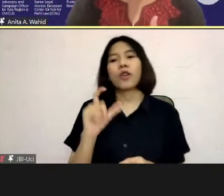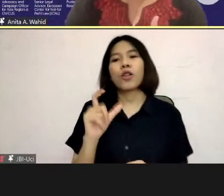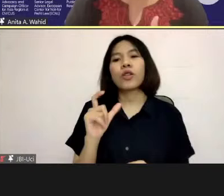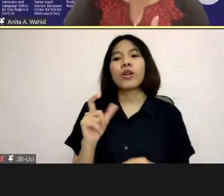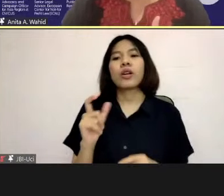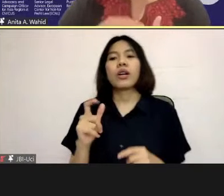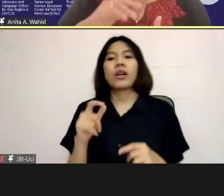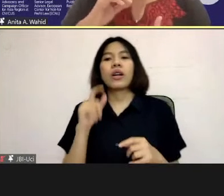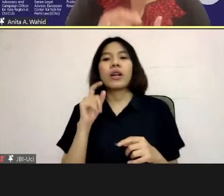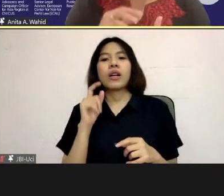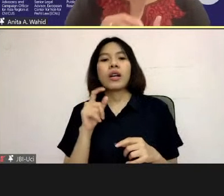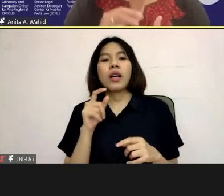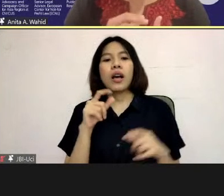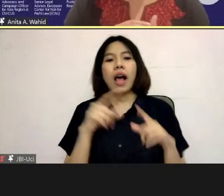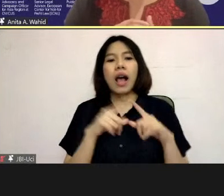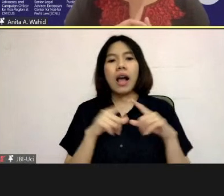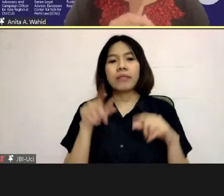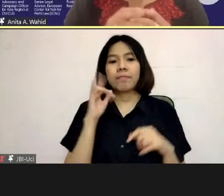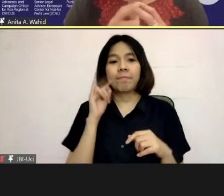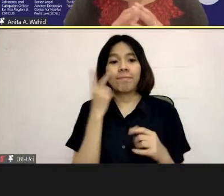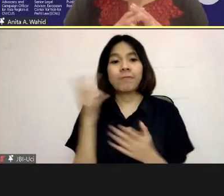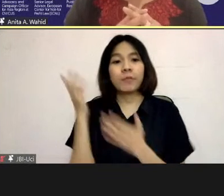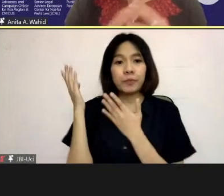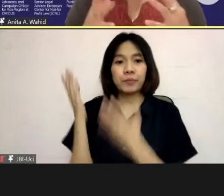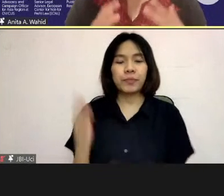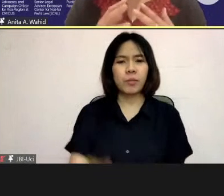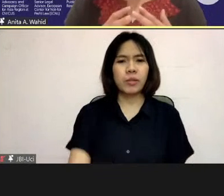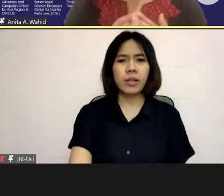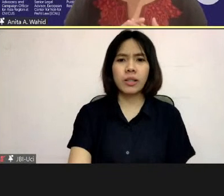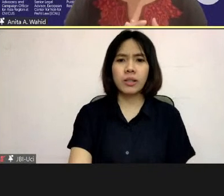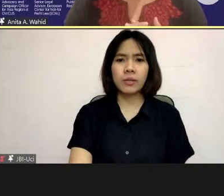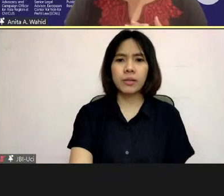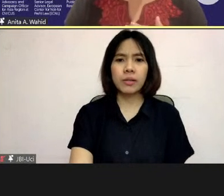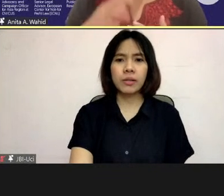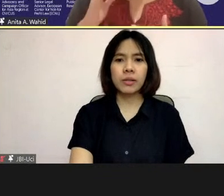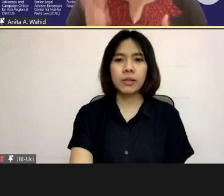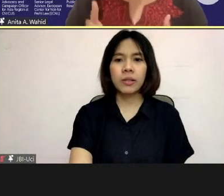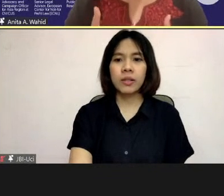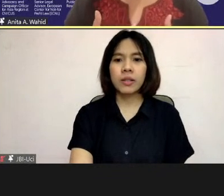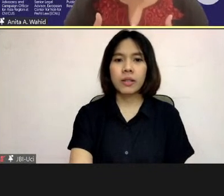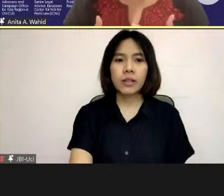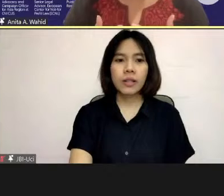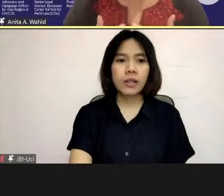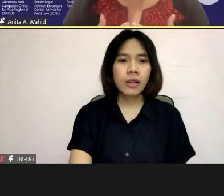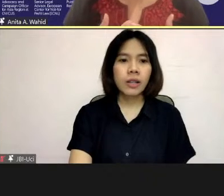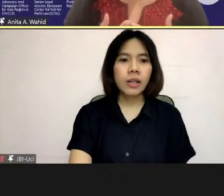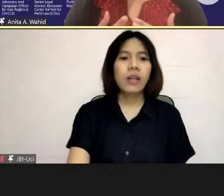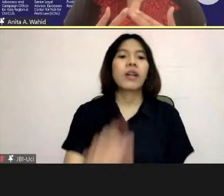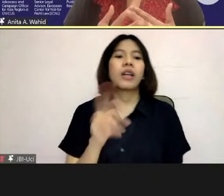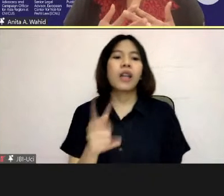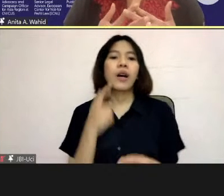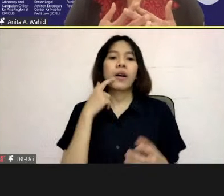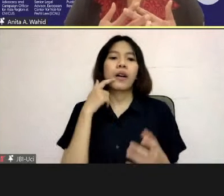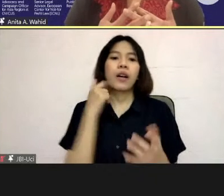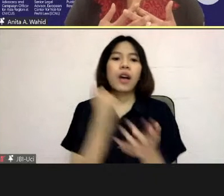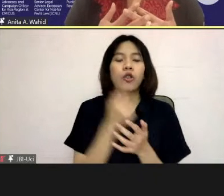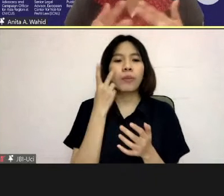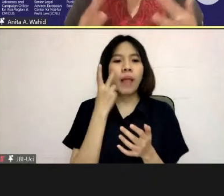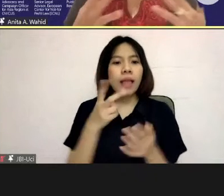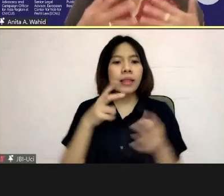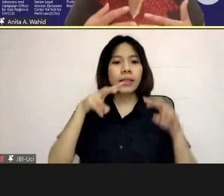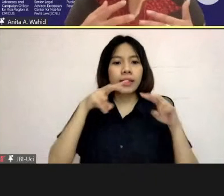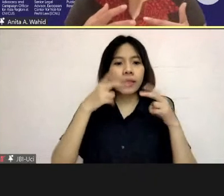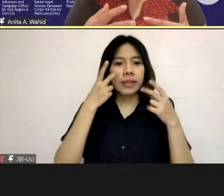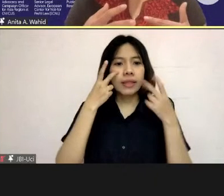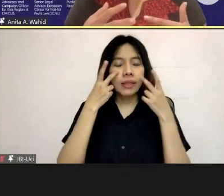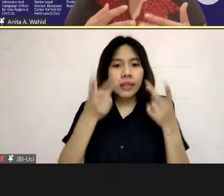context, which is we have to see is the aspect of the polarizations. In this context, people able to observe from